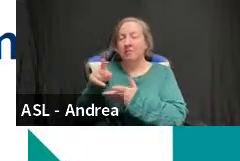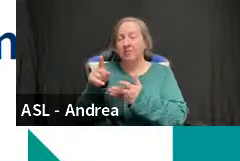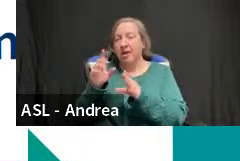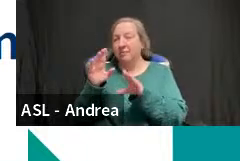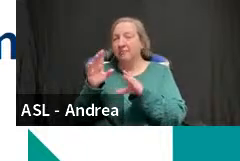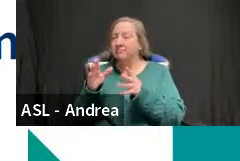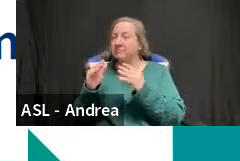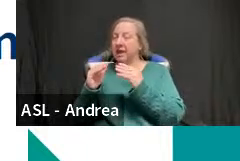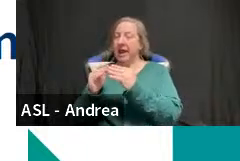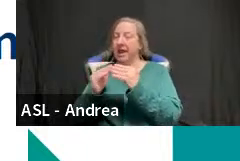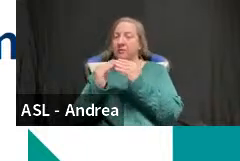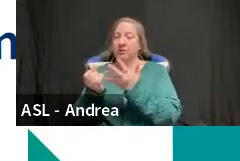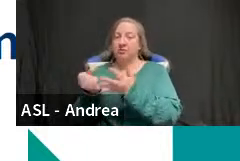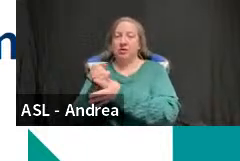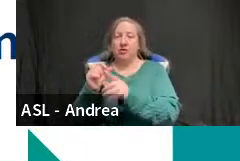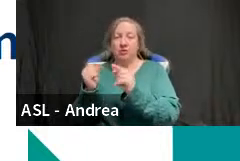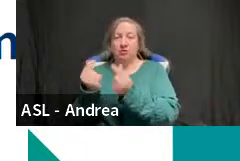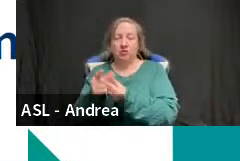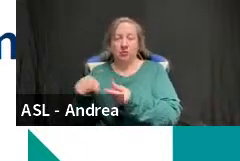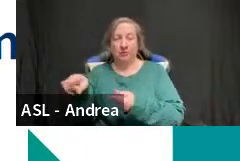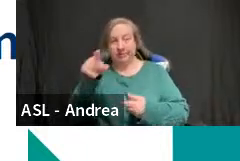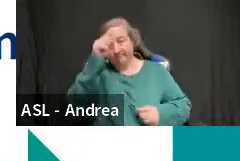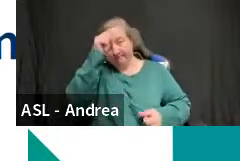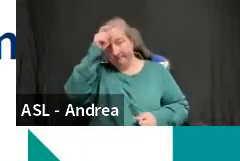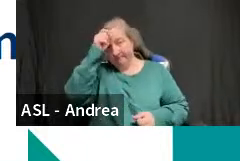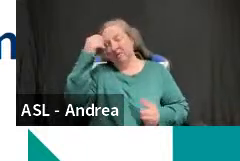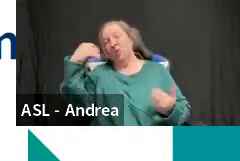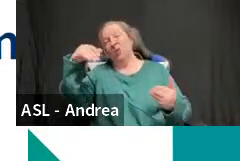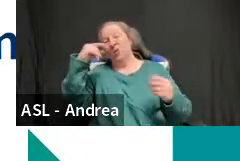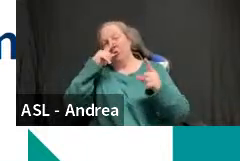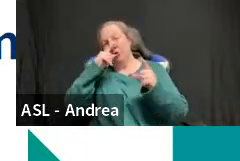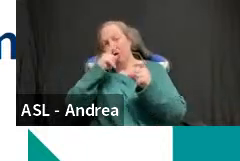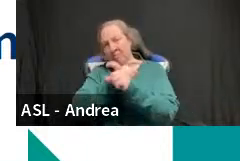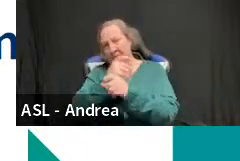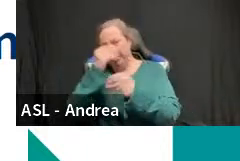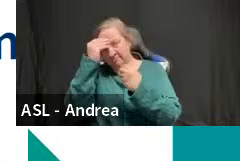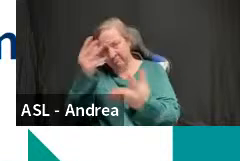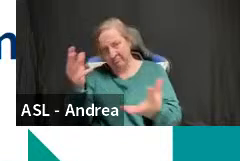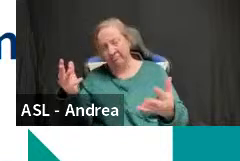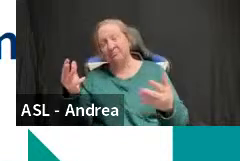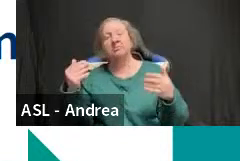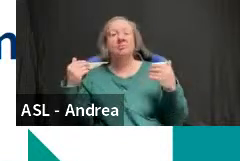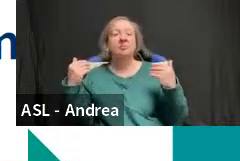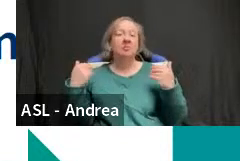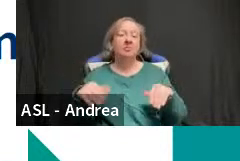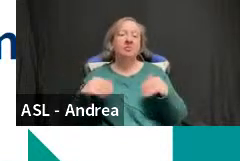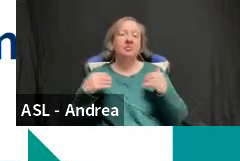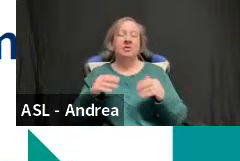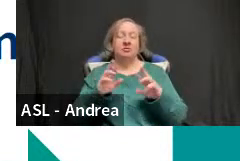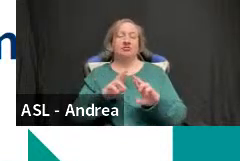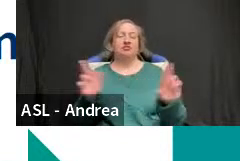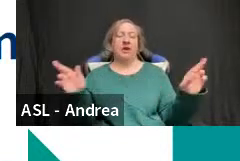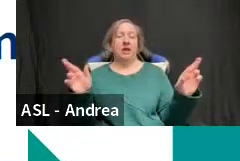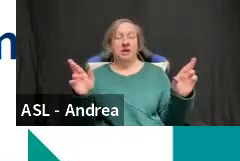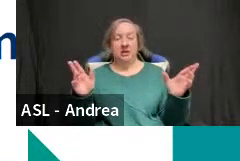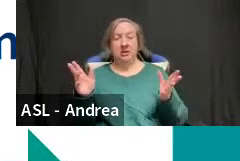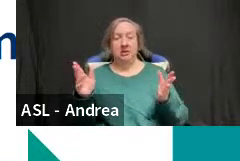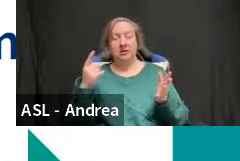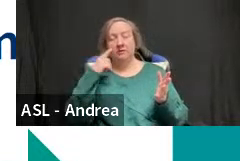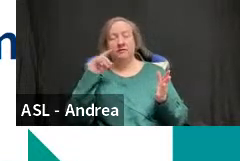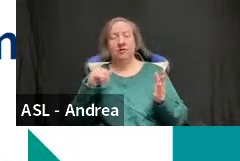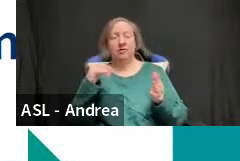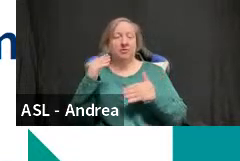groups understand the complex information and be ready for this